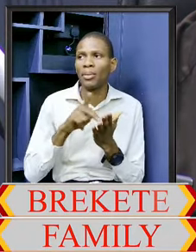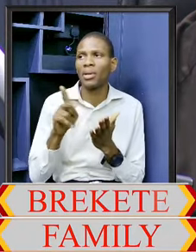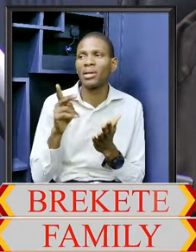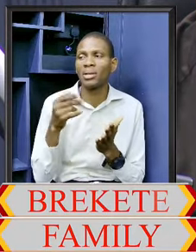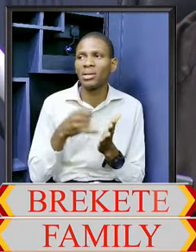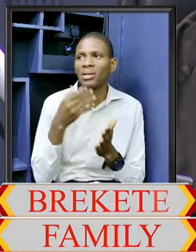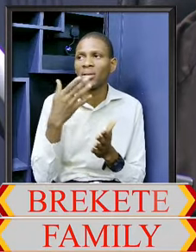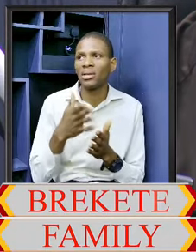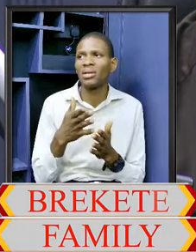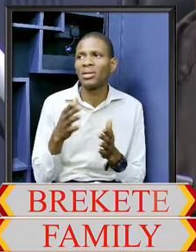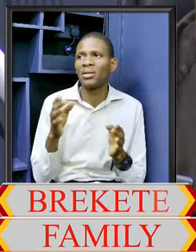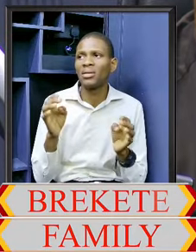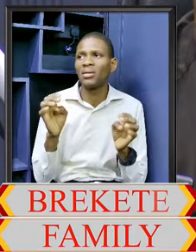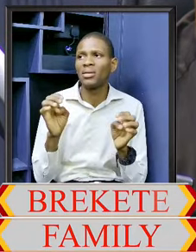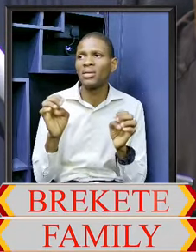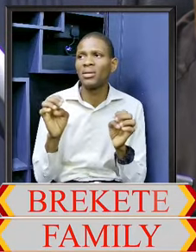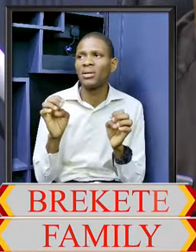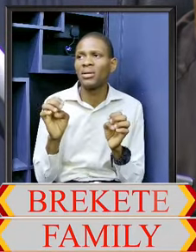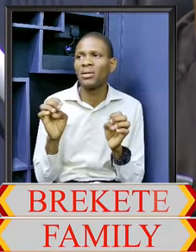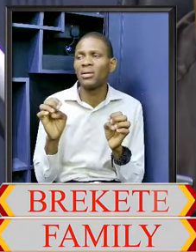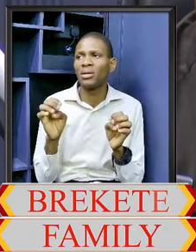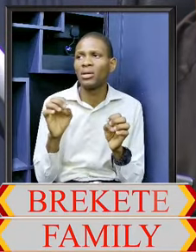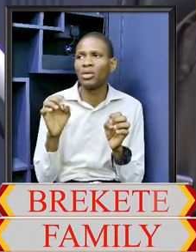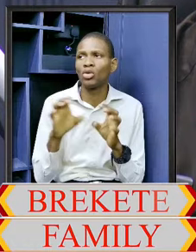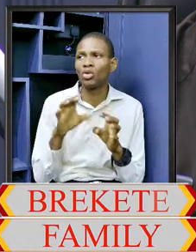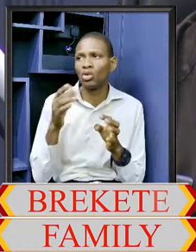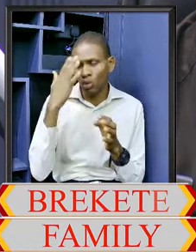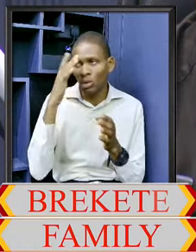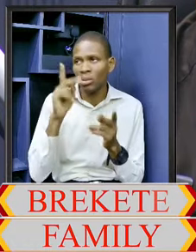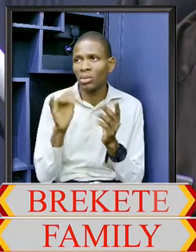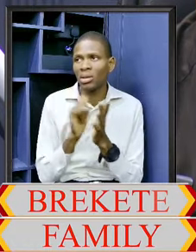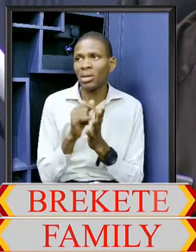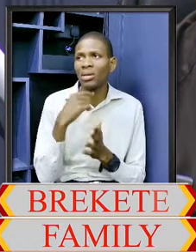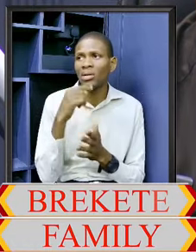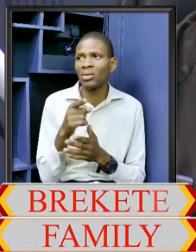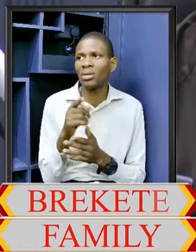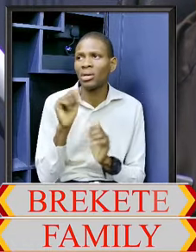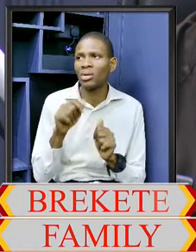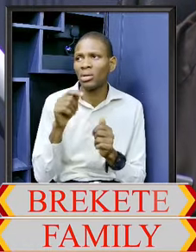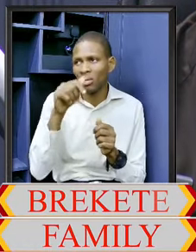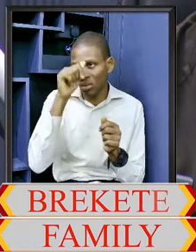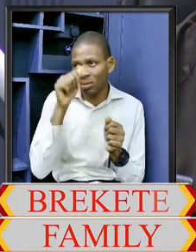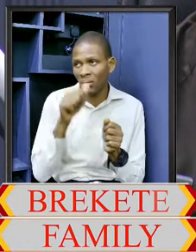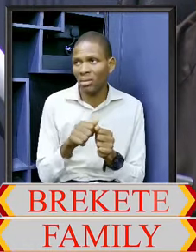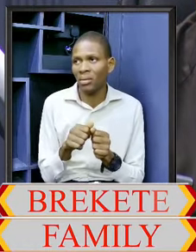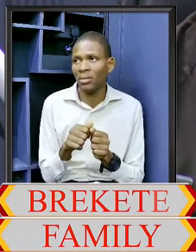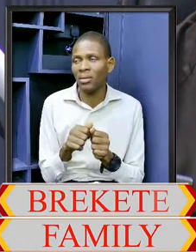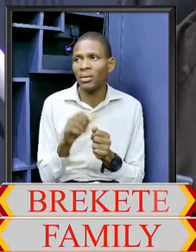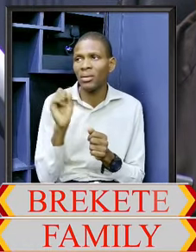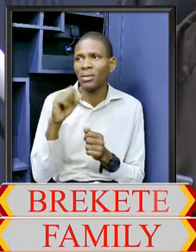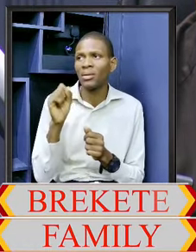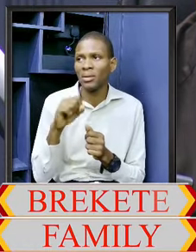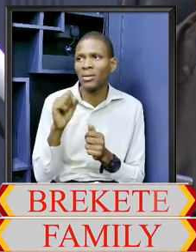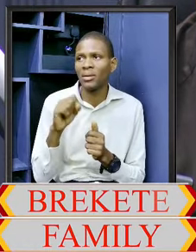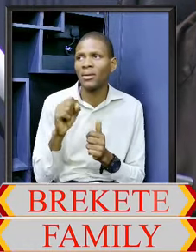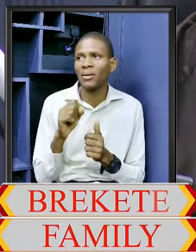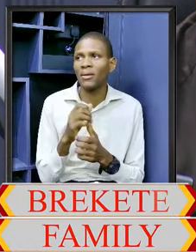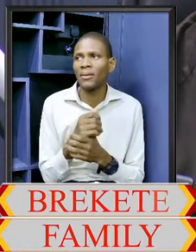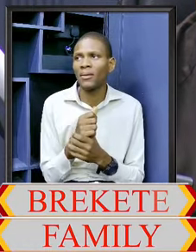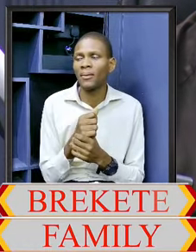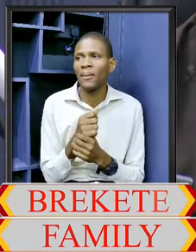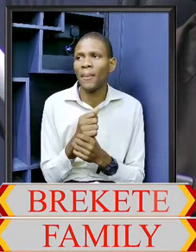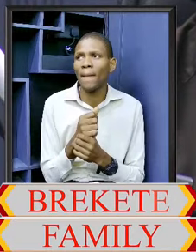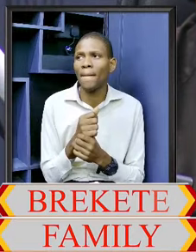That's all. Even but you know the people will tell you that thing. You go remember them. Of course. Huh? My